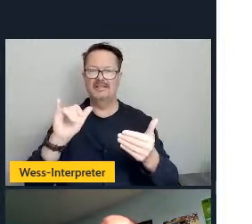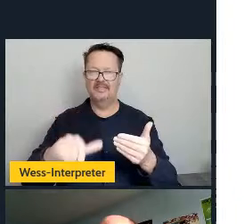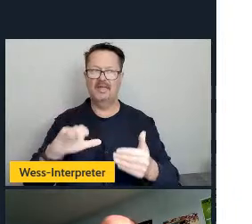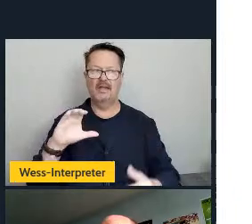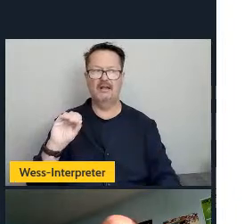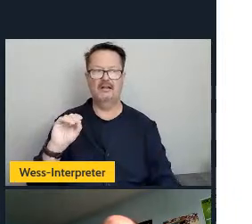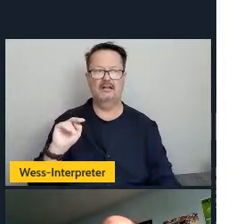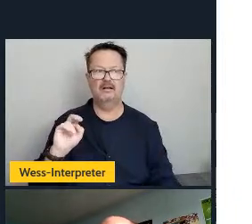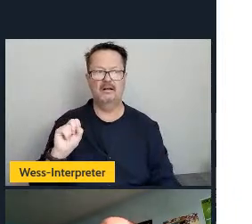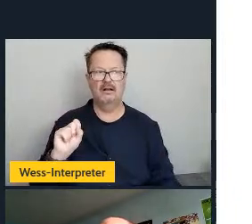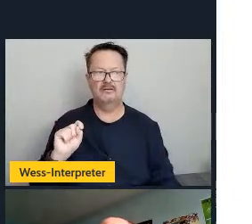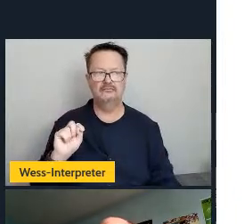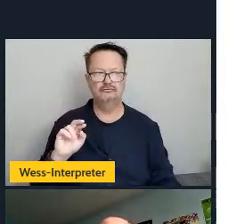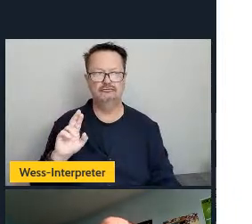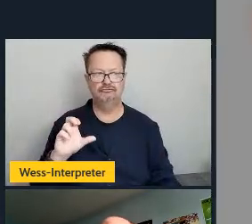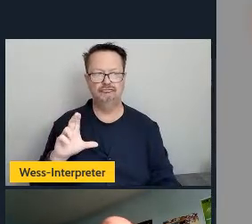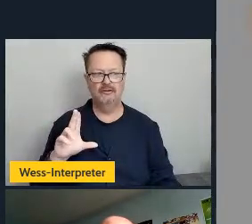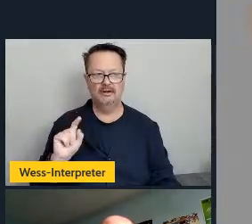construct.